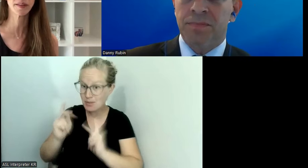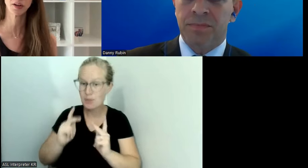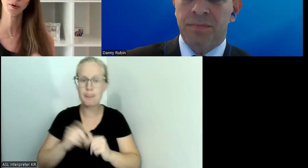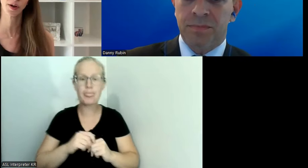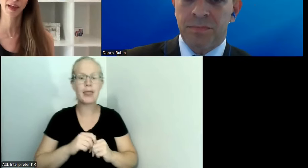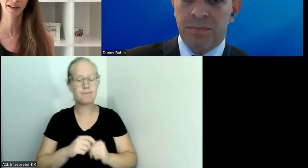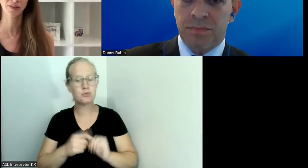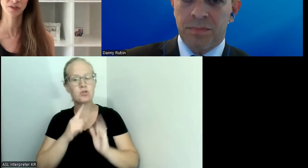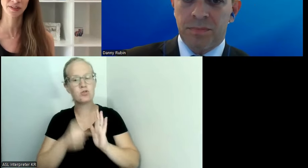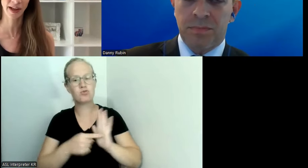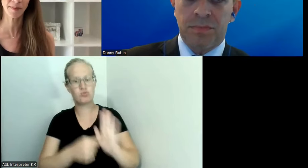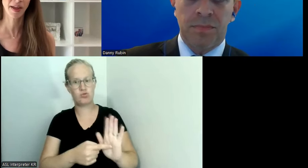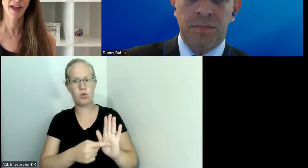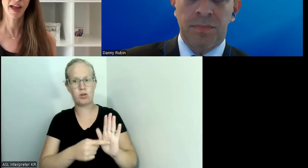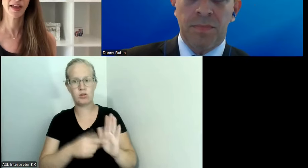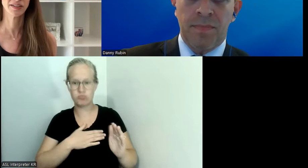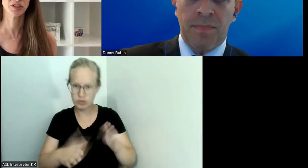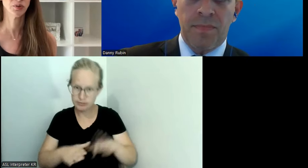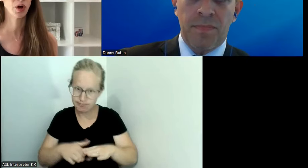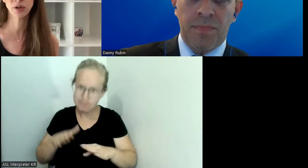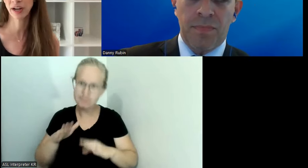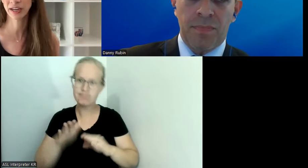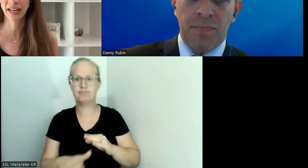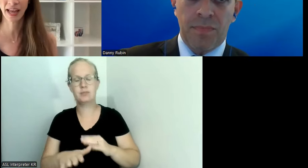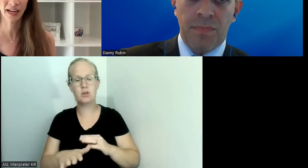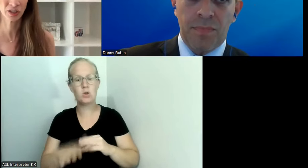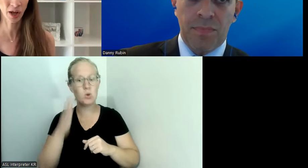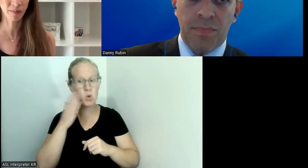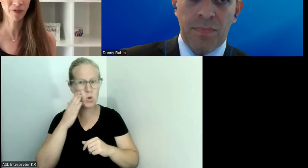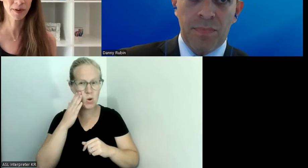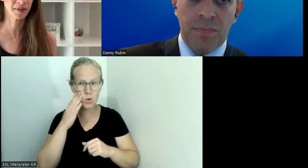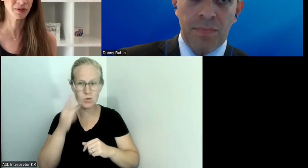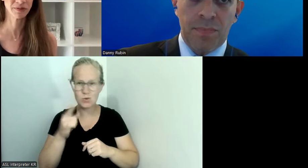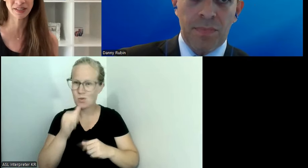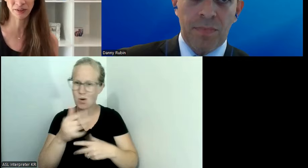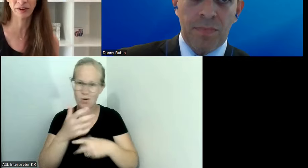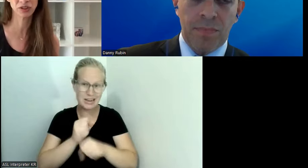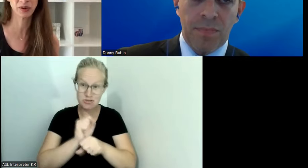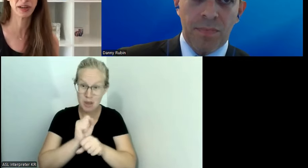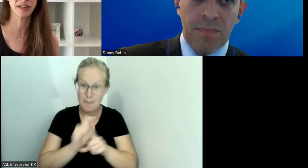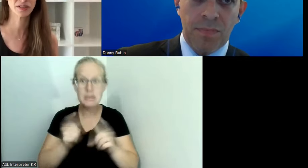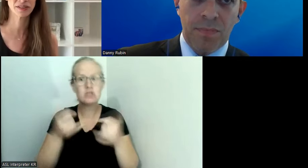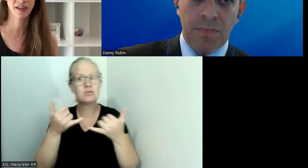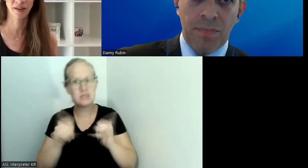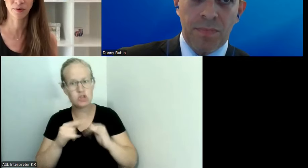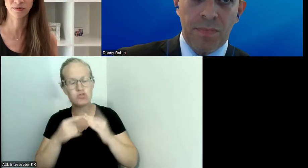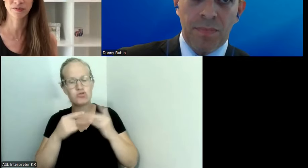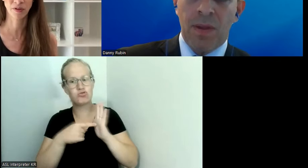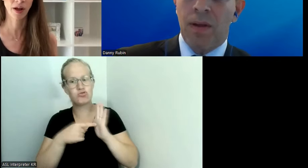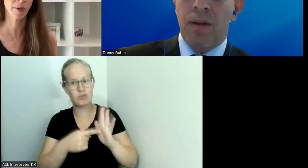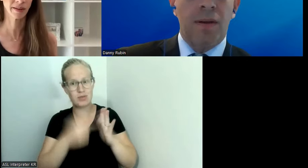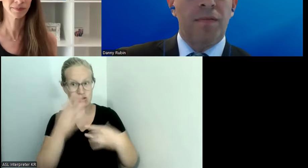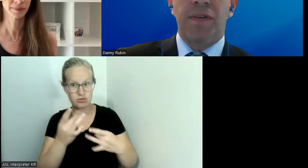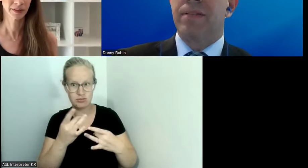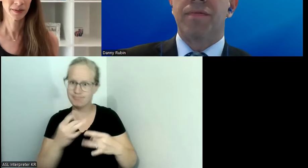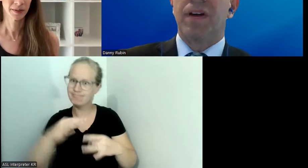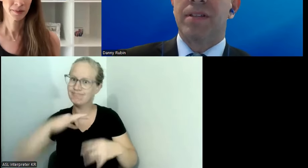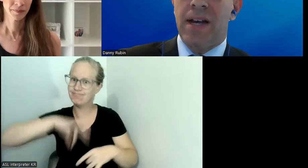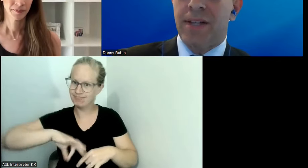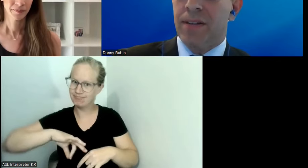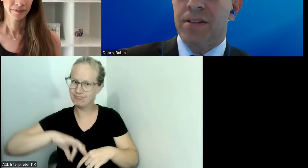showing that you're going that extra step and you know, you're not going to get a job from it, but you still are showing interest. think goes a long way.